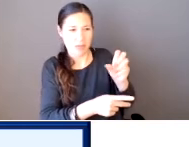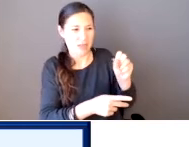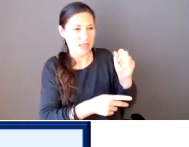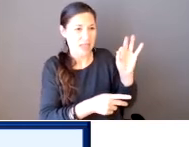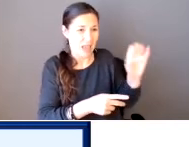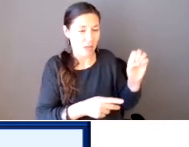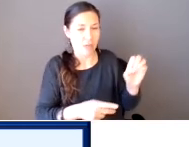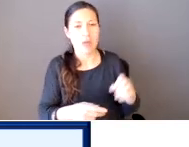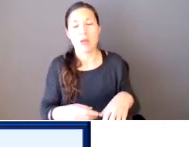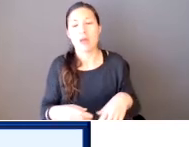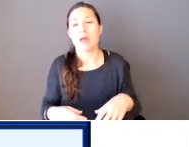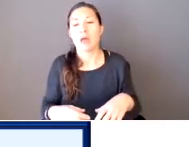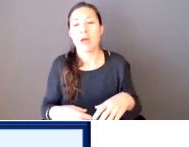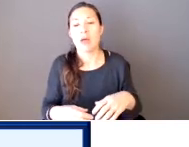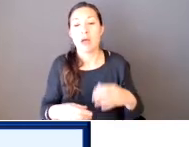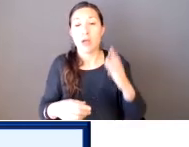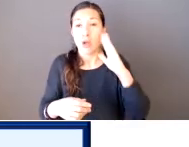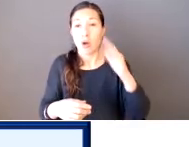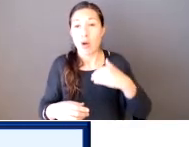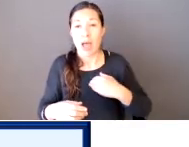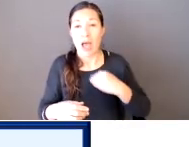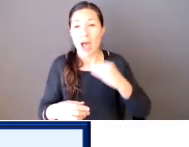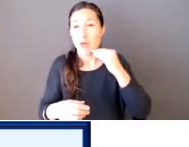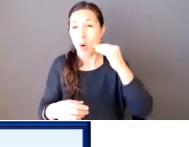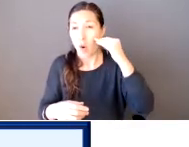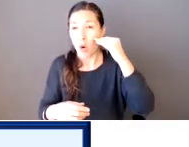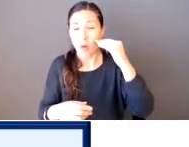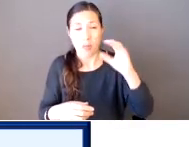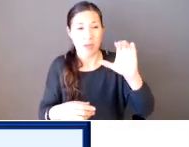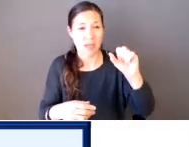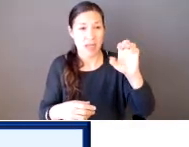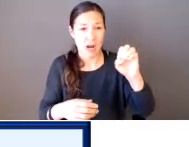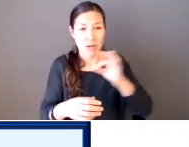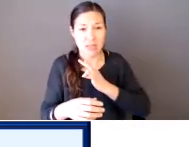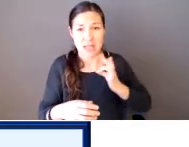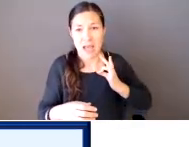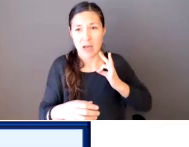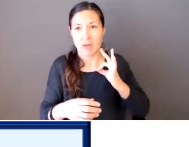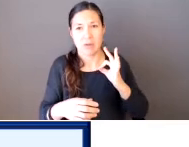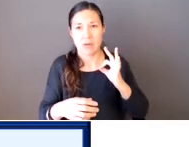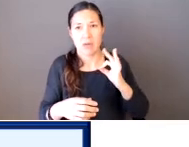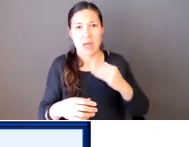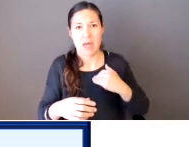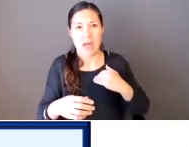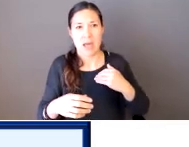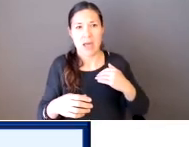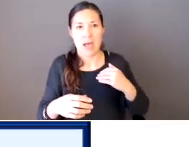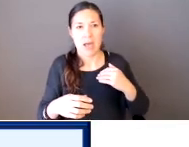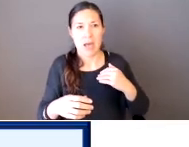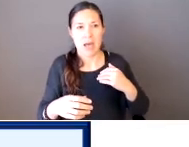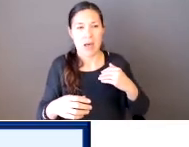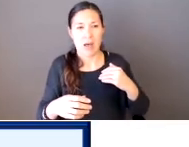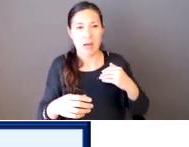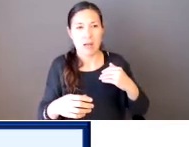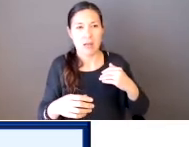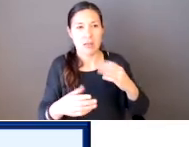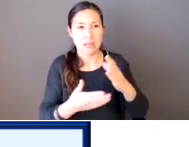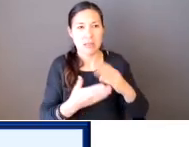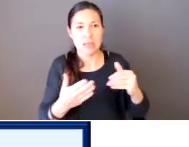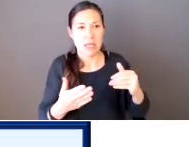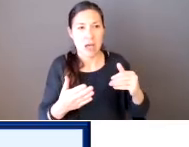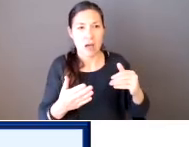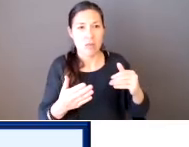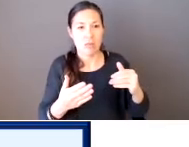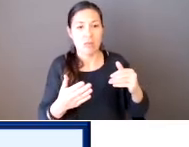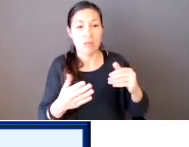care staff and all of that kind of dropped off, and there was some concern at the beginning. We didn't need the protective staff going down being sick